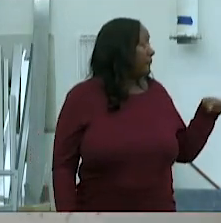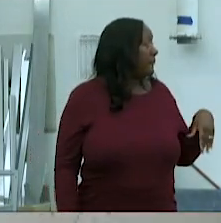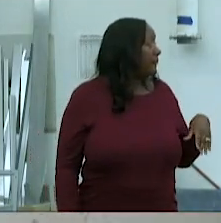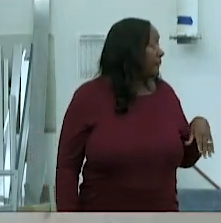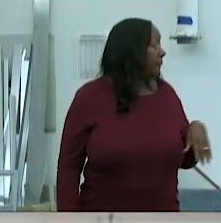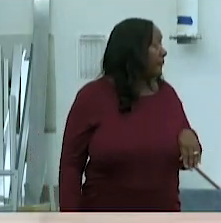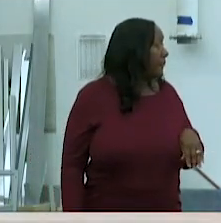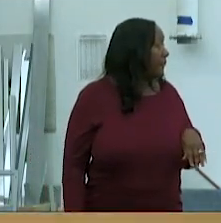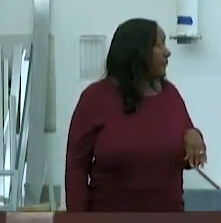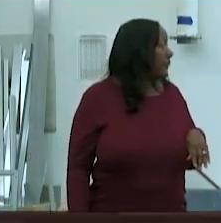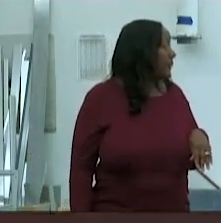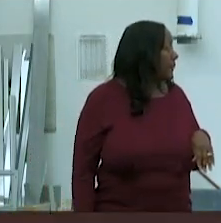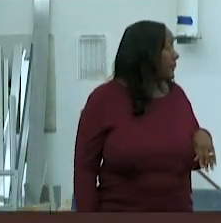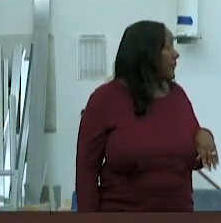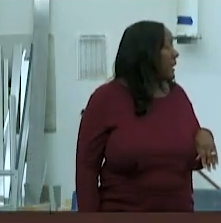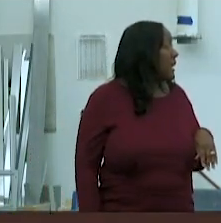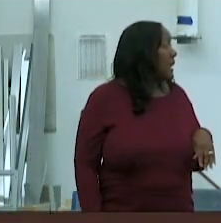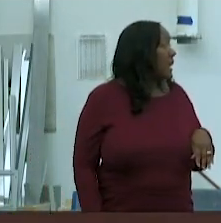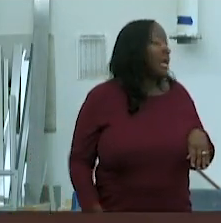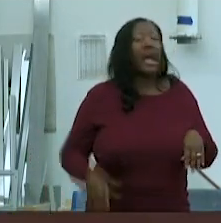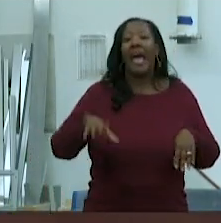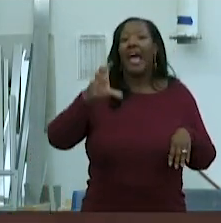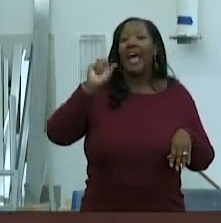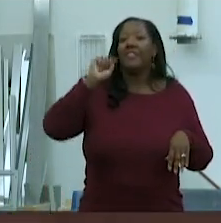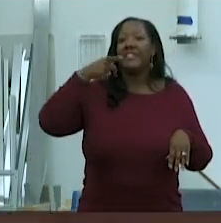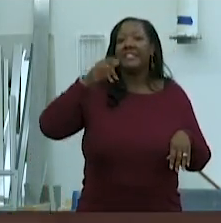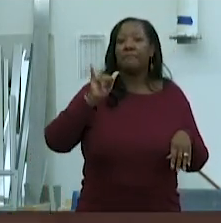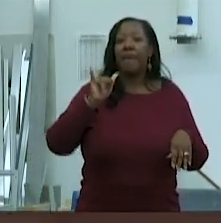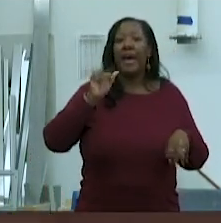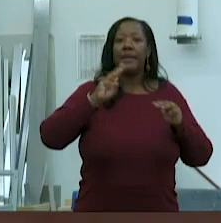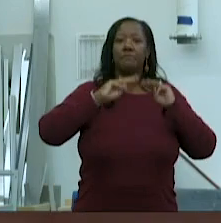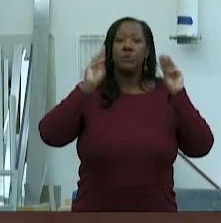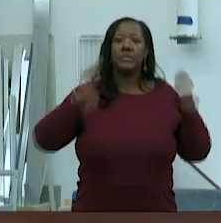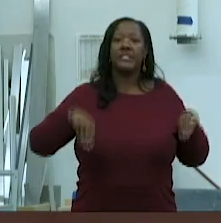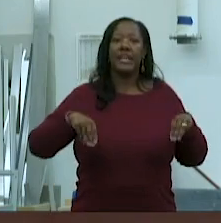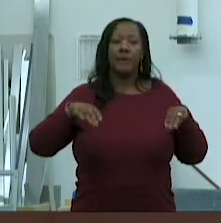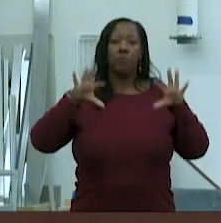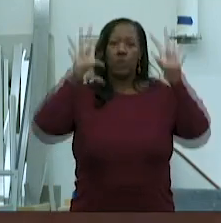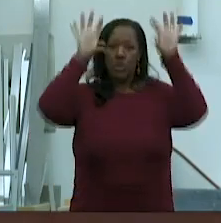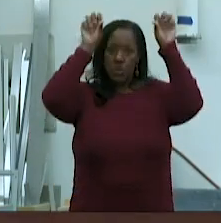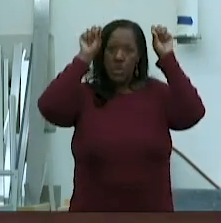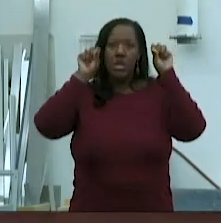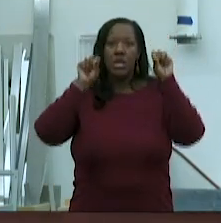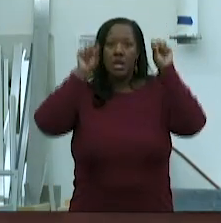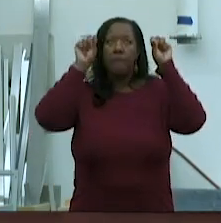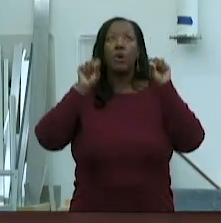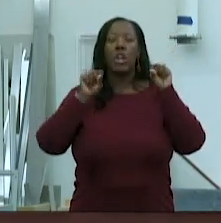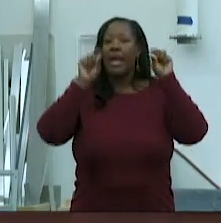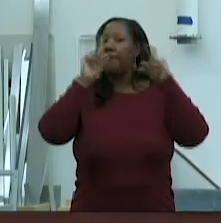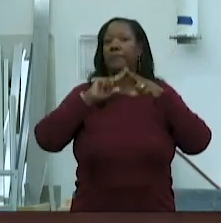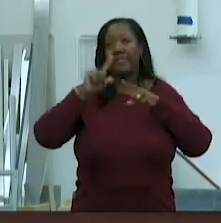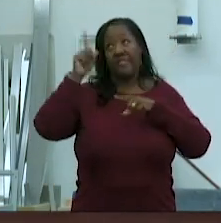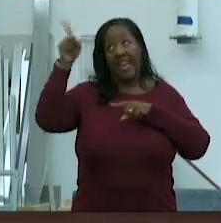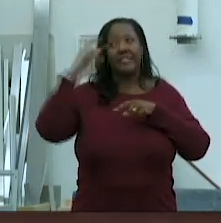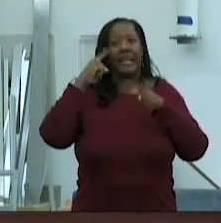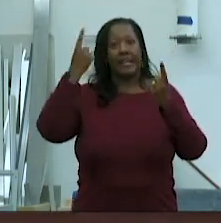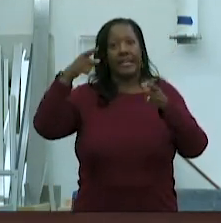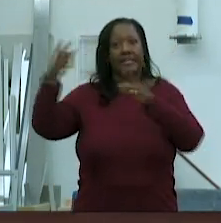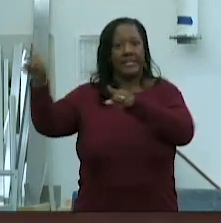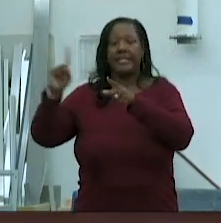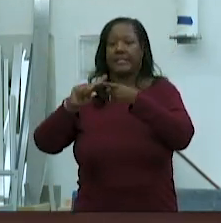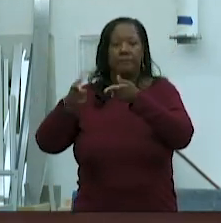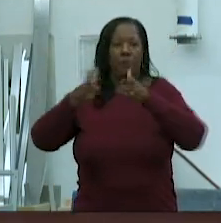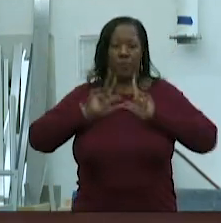up interactive at the Spy Museum, I'm sure that's had plenty of incidents, but yeah, we haven't gotten to do anything like that. So. Yeah, and because